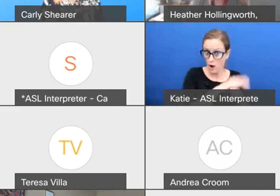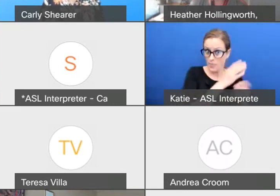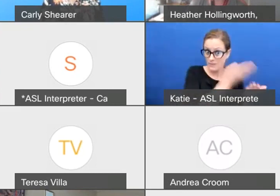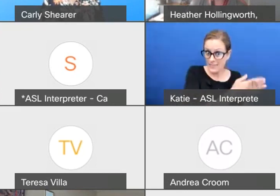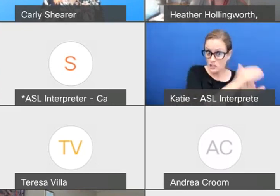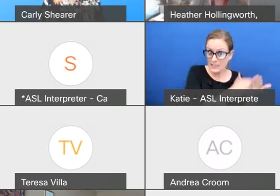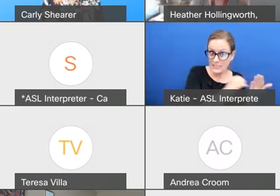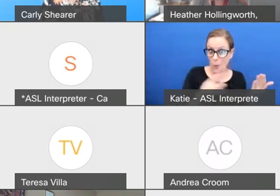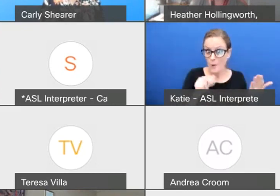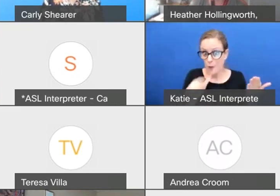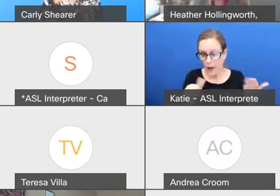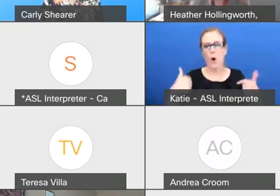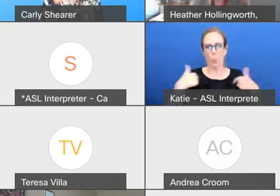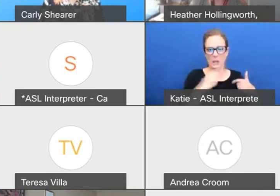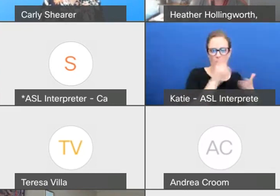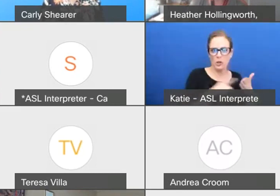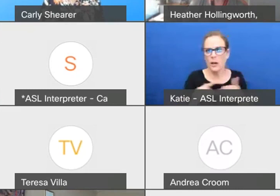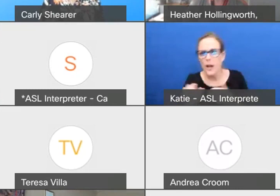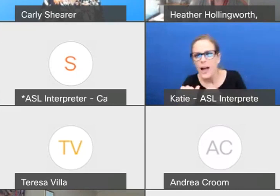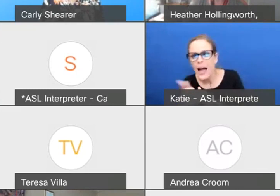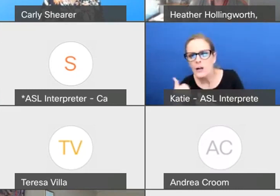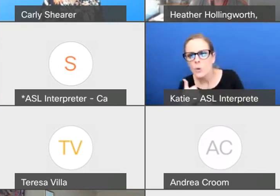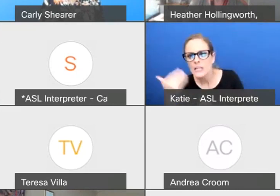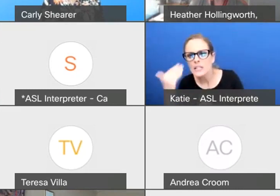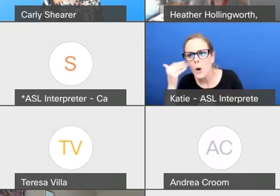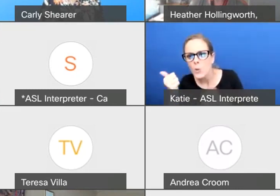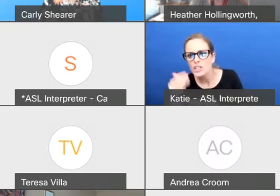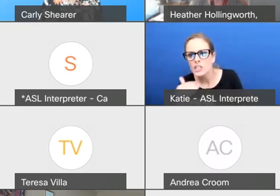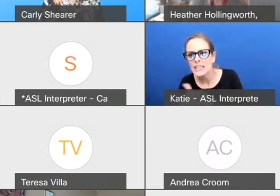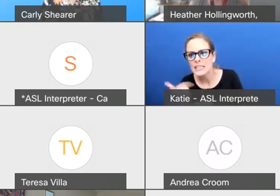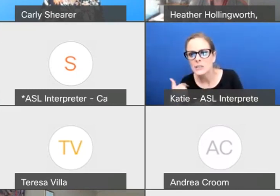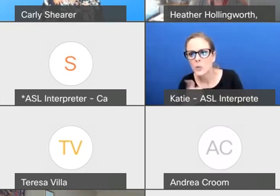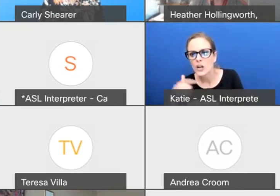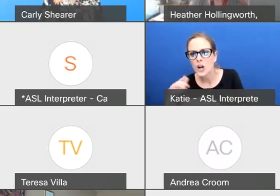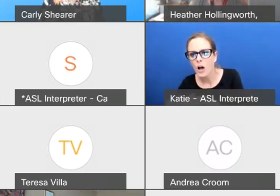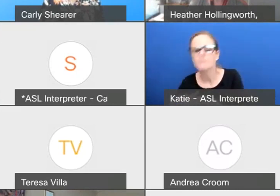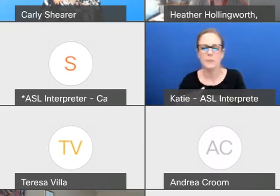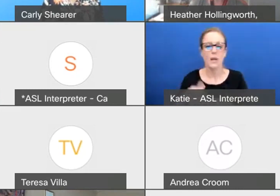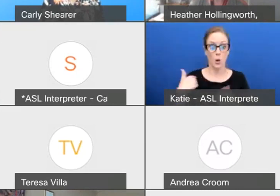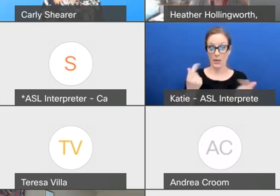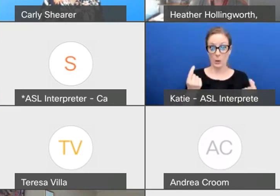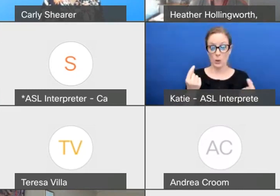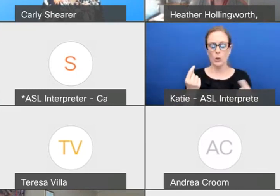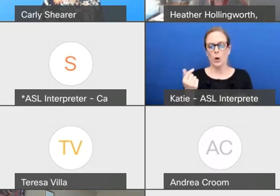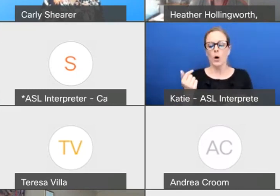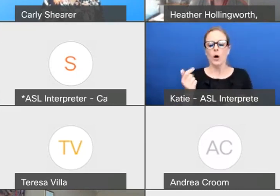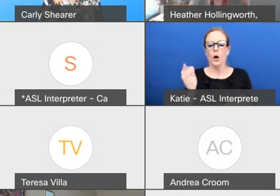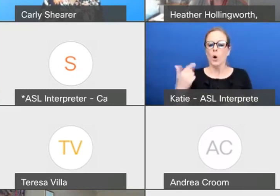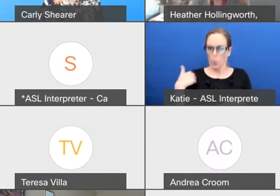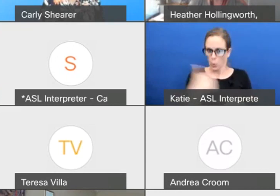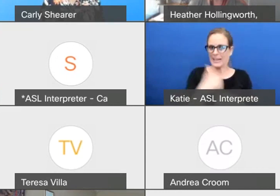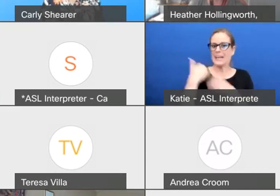that. How do we know what list we are on? What we will do is we are